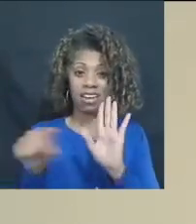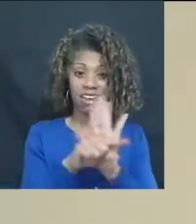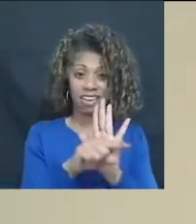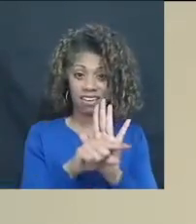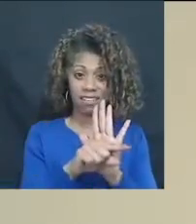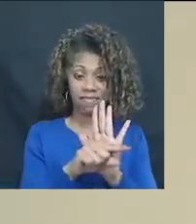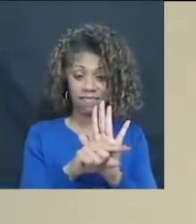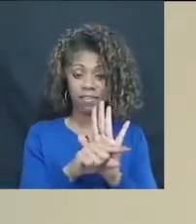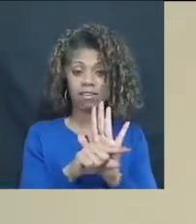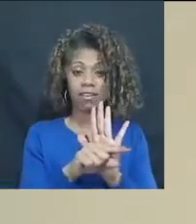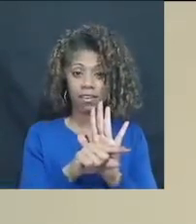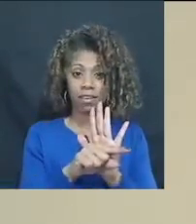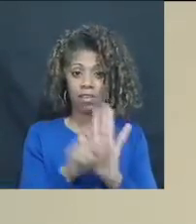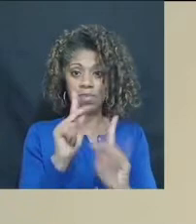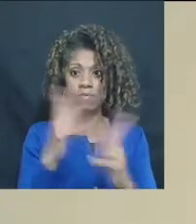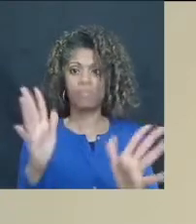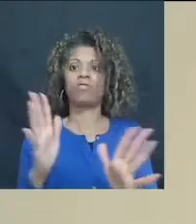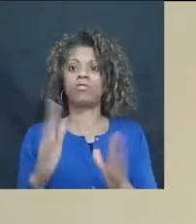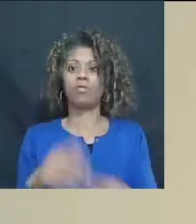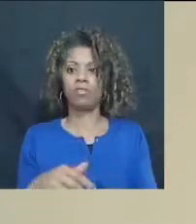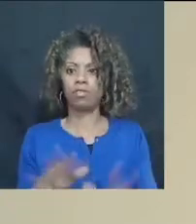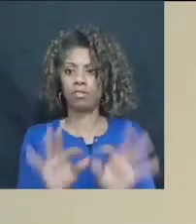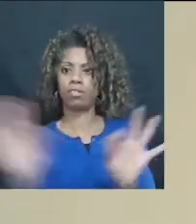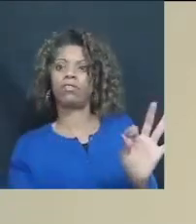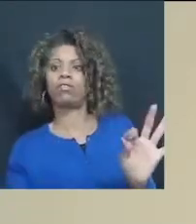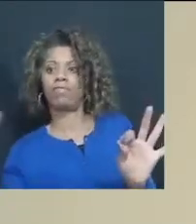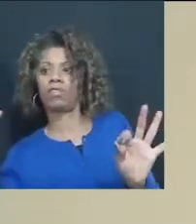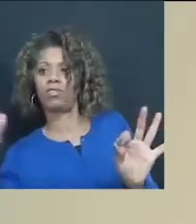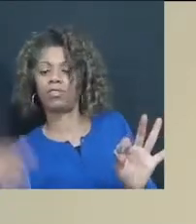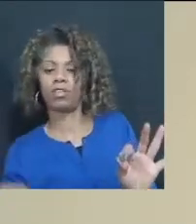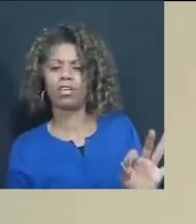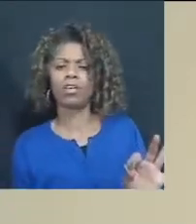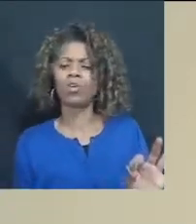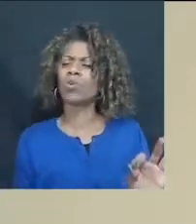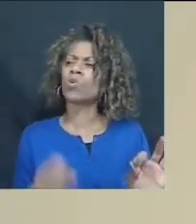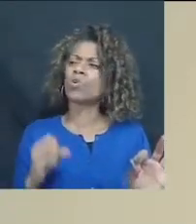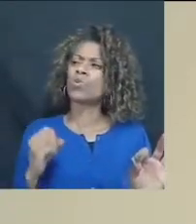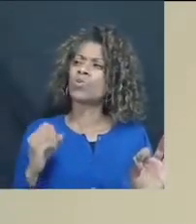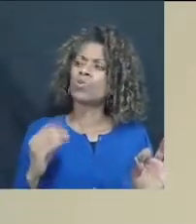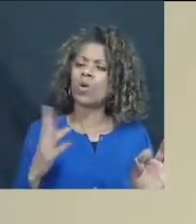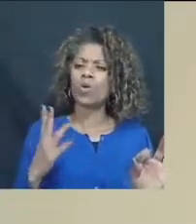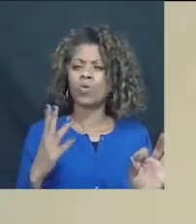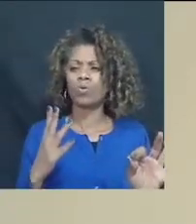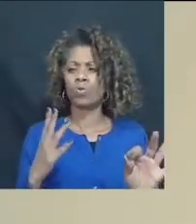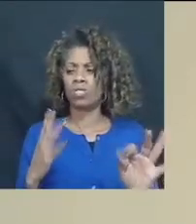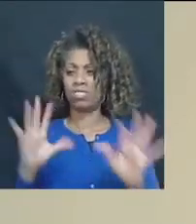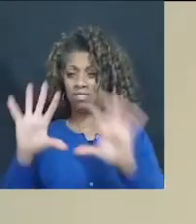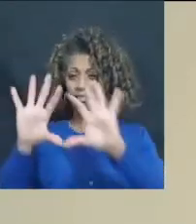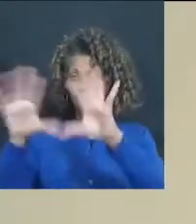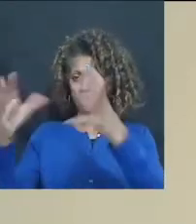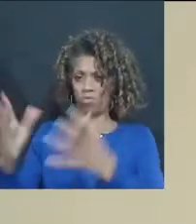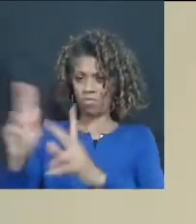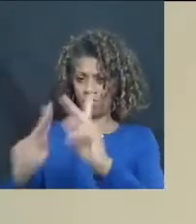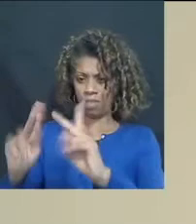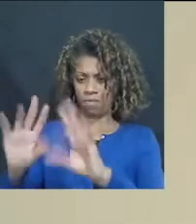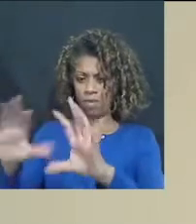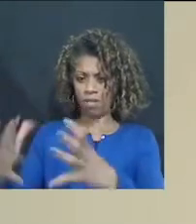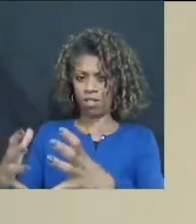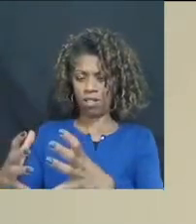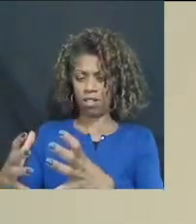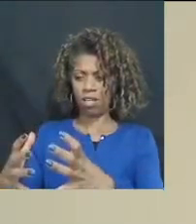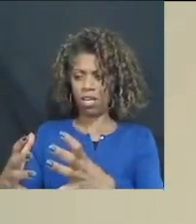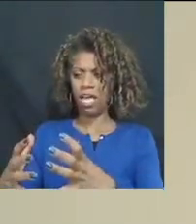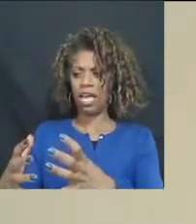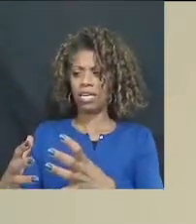people are done. So our tendency to want to define a certain population always by their threat, always by their challenge, always by